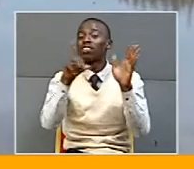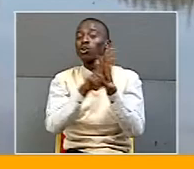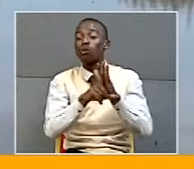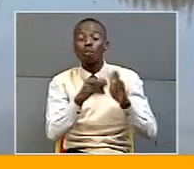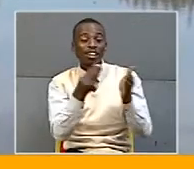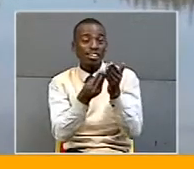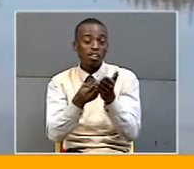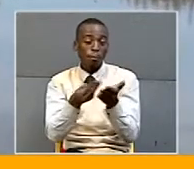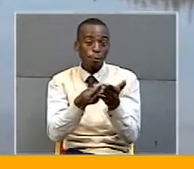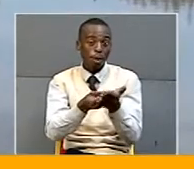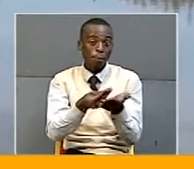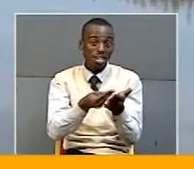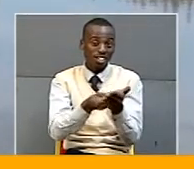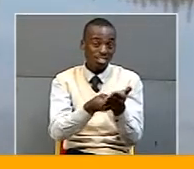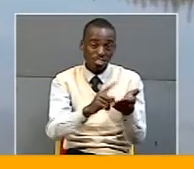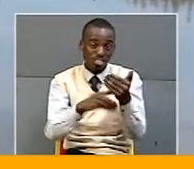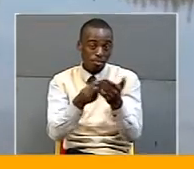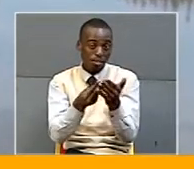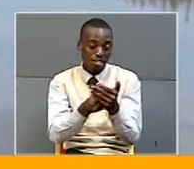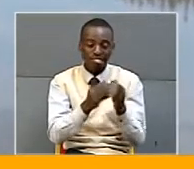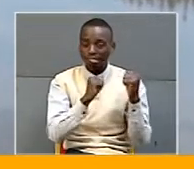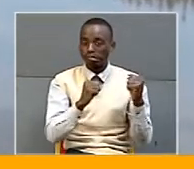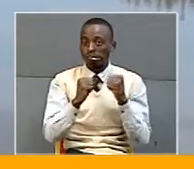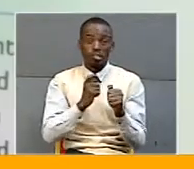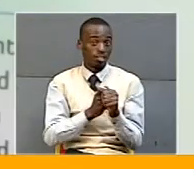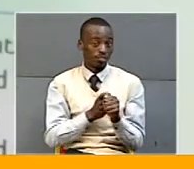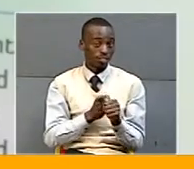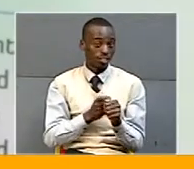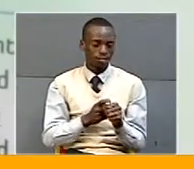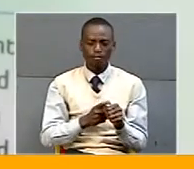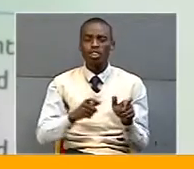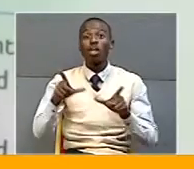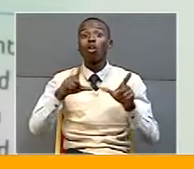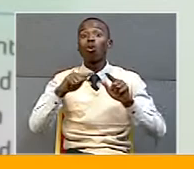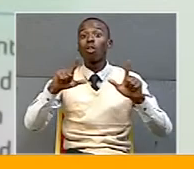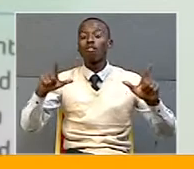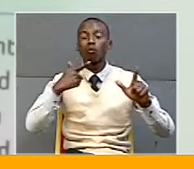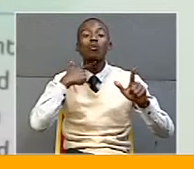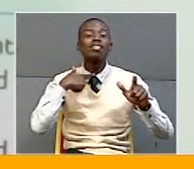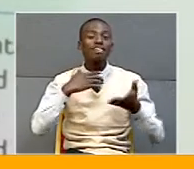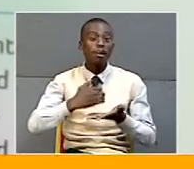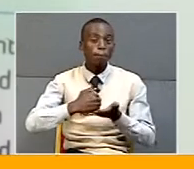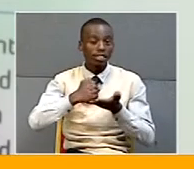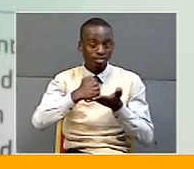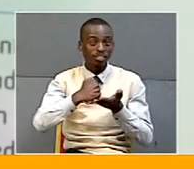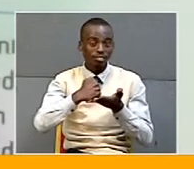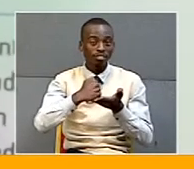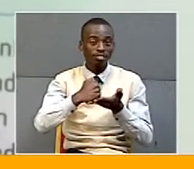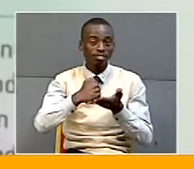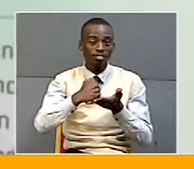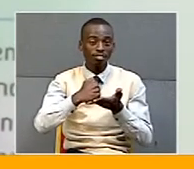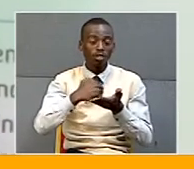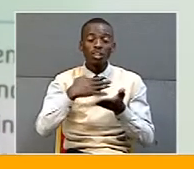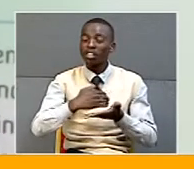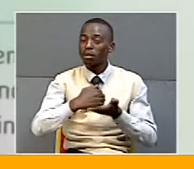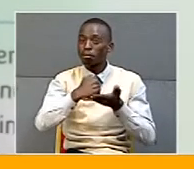funds to address the fragile zones is a little complicated. The local level, we need a budget to address the issue